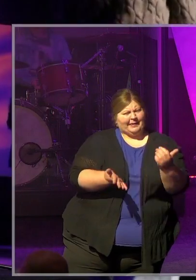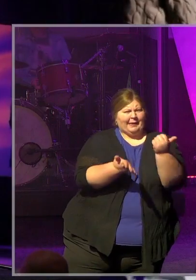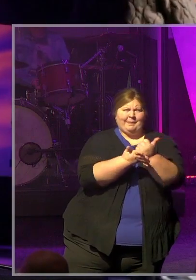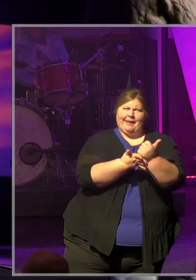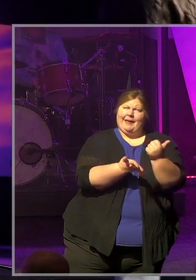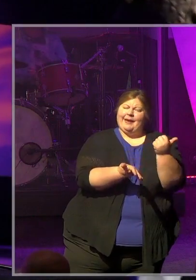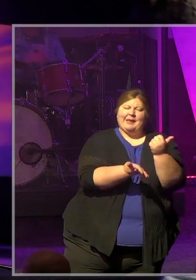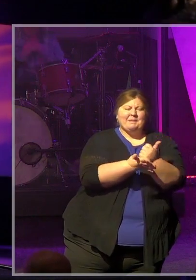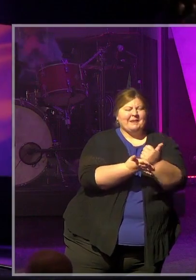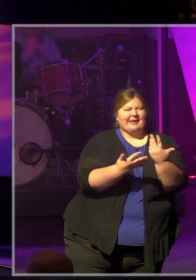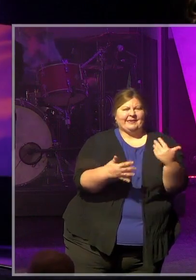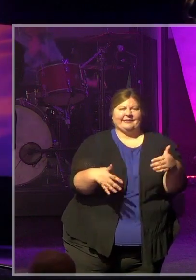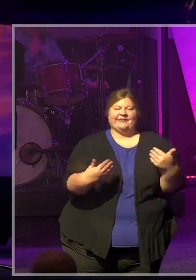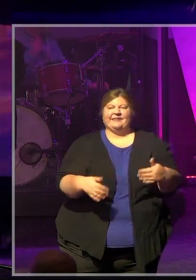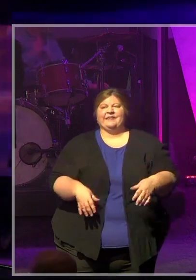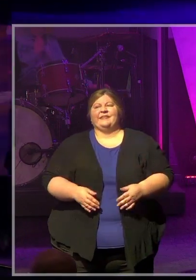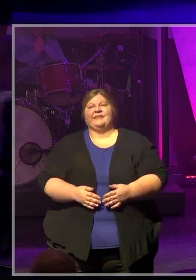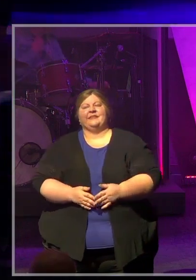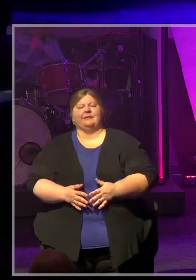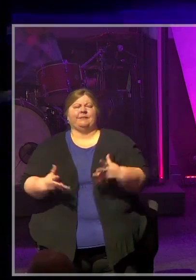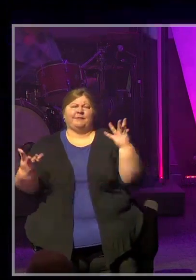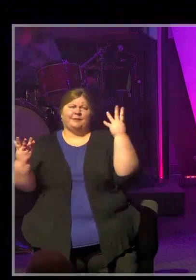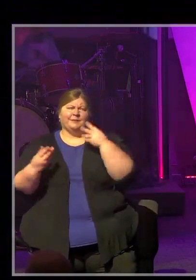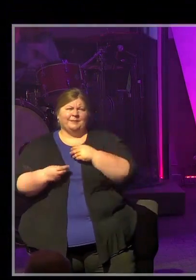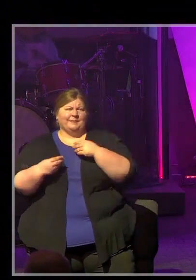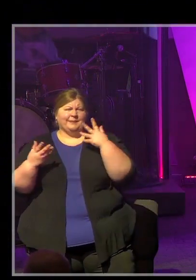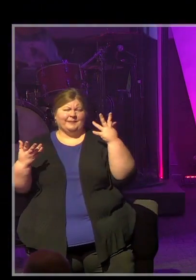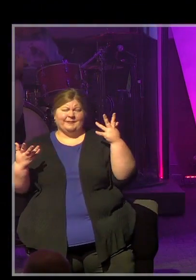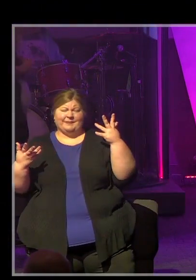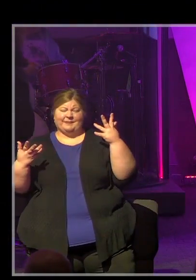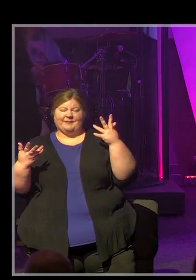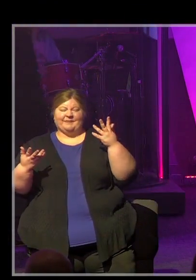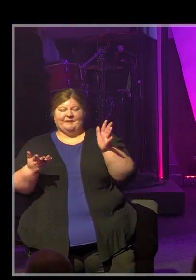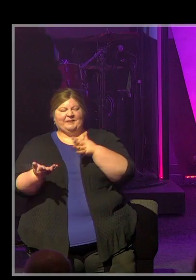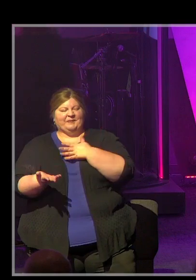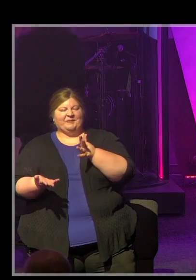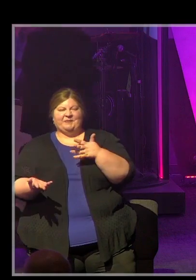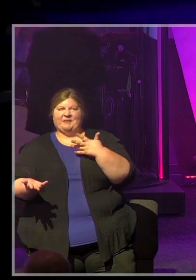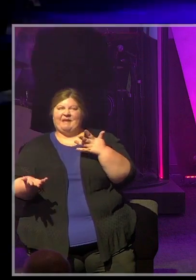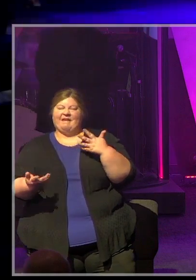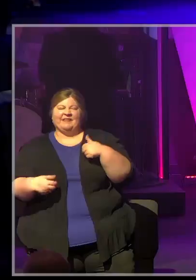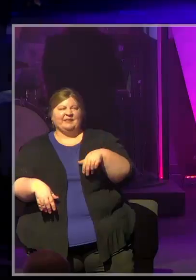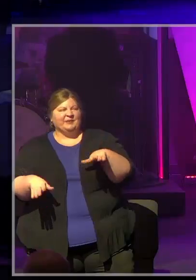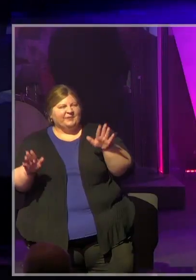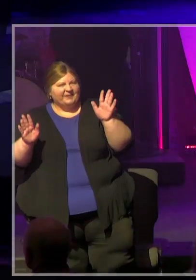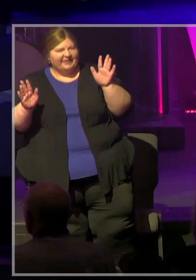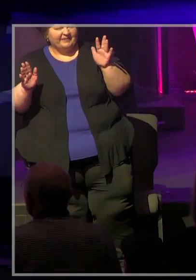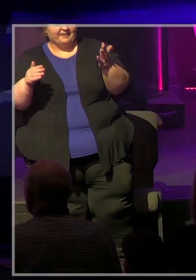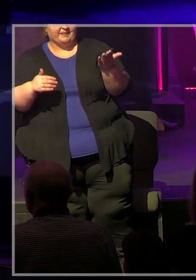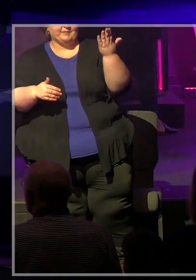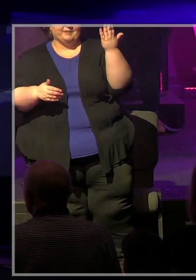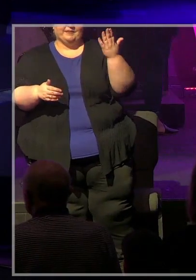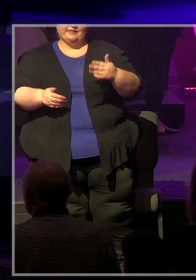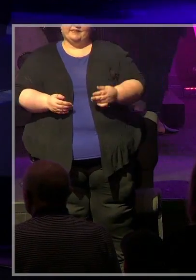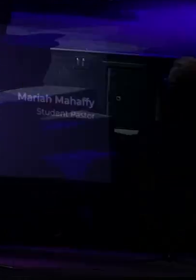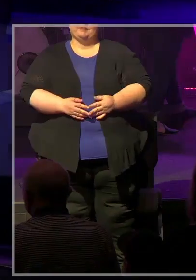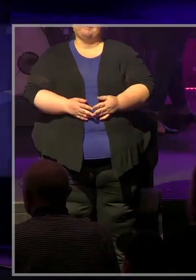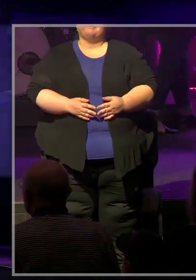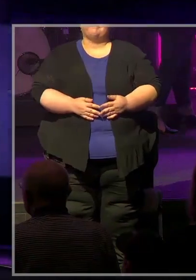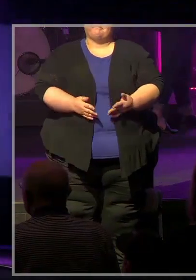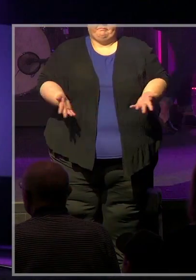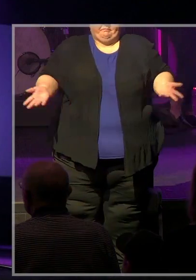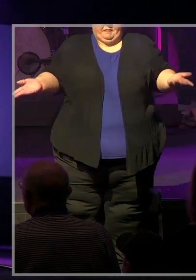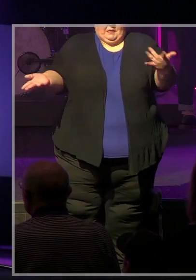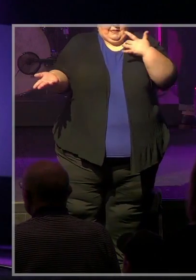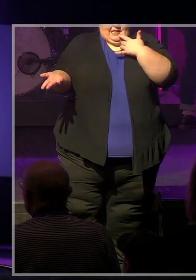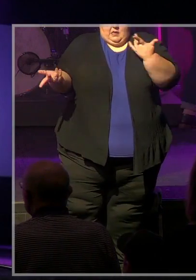Amen. Amen. What a beautiful song of surrender that we get to sing this morning. What can I say?